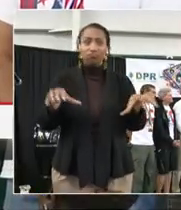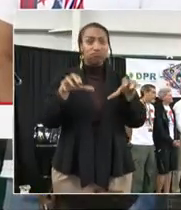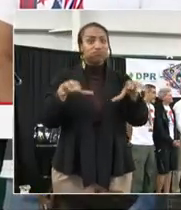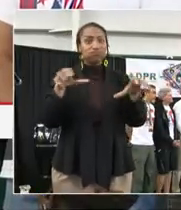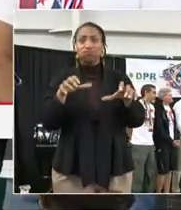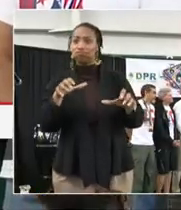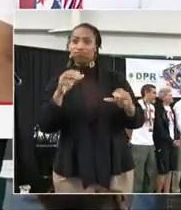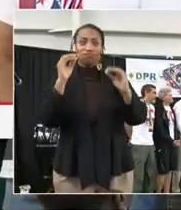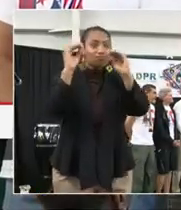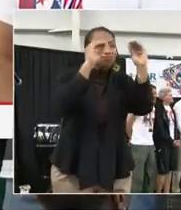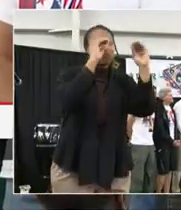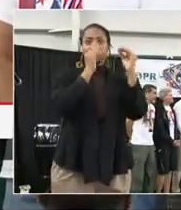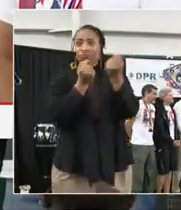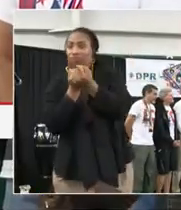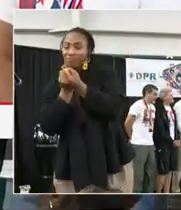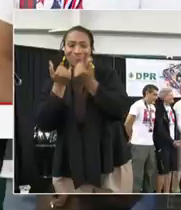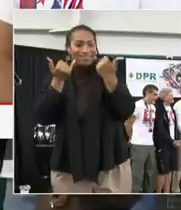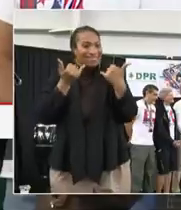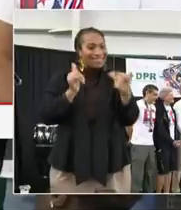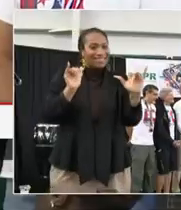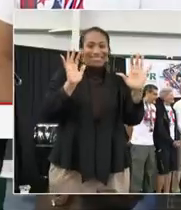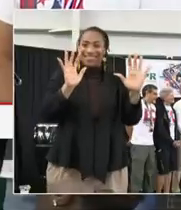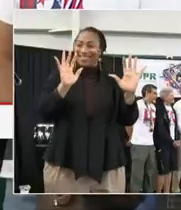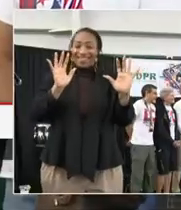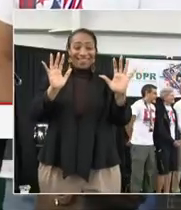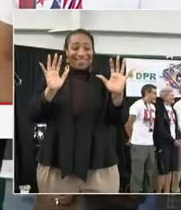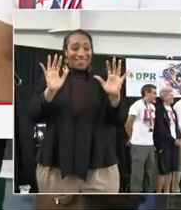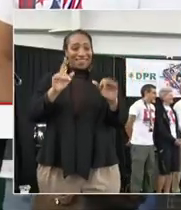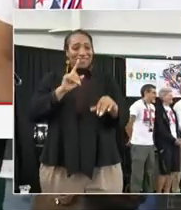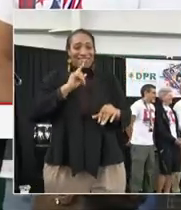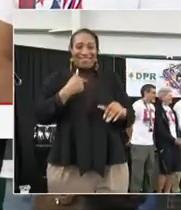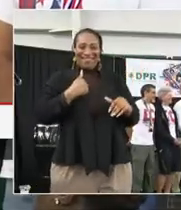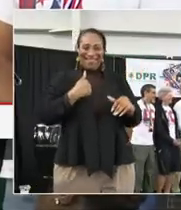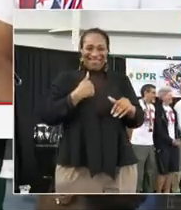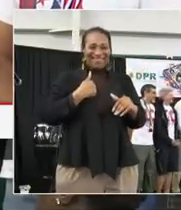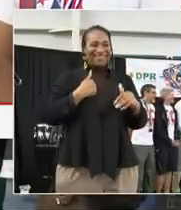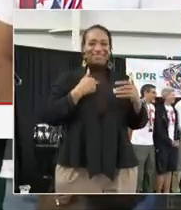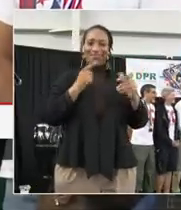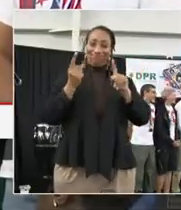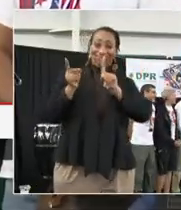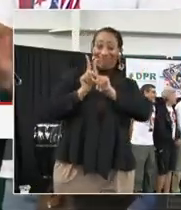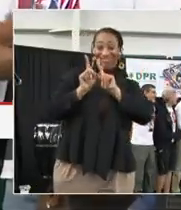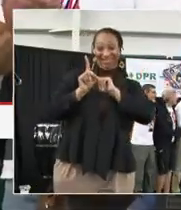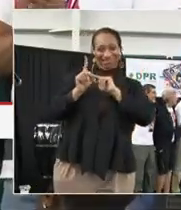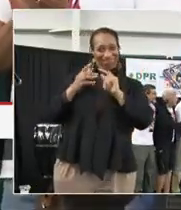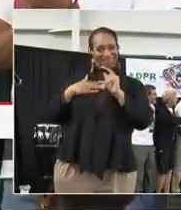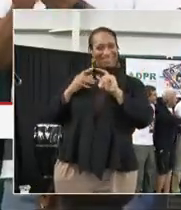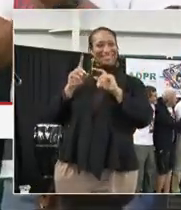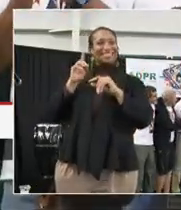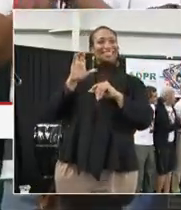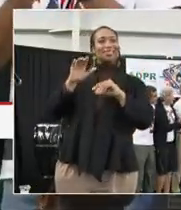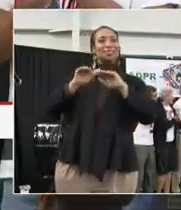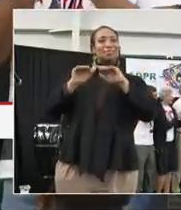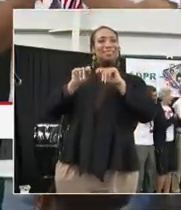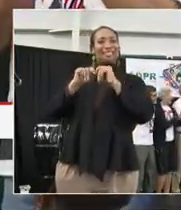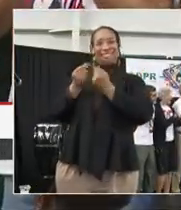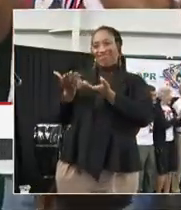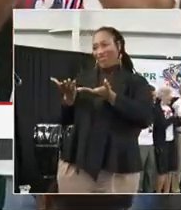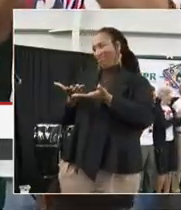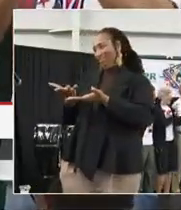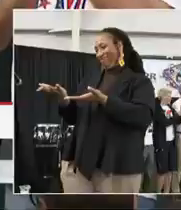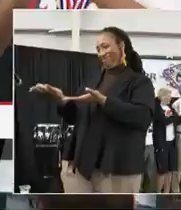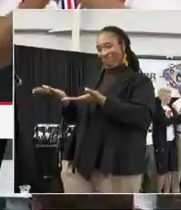fellow award-winning D.C. Water Wizards swim team, Coach Lou Salazar.